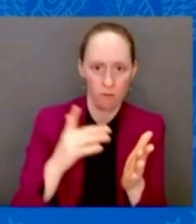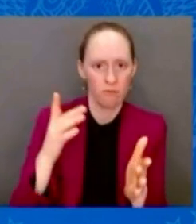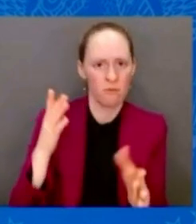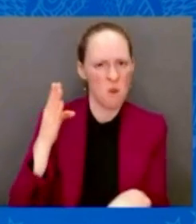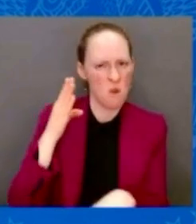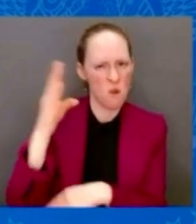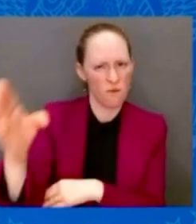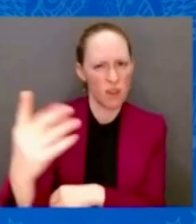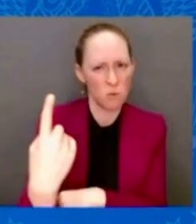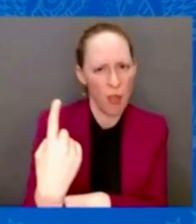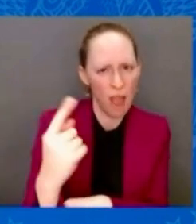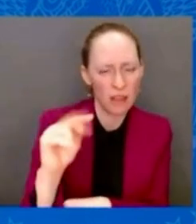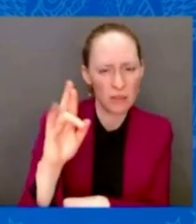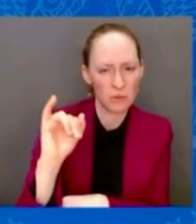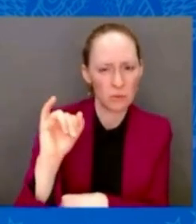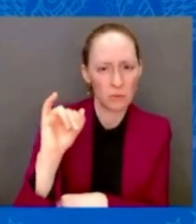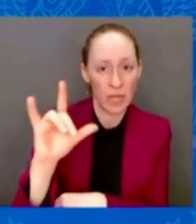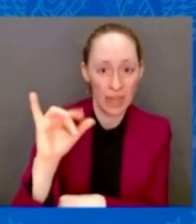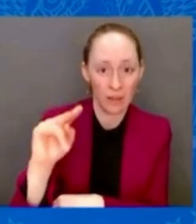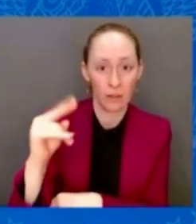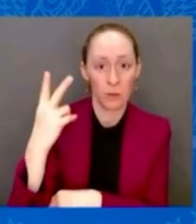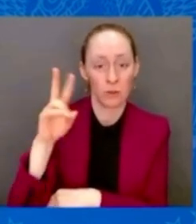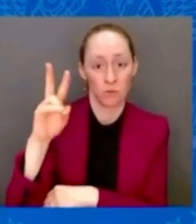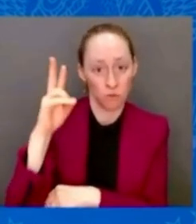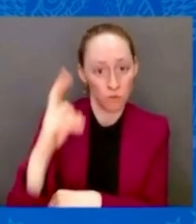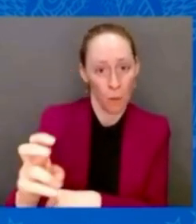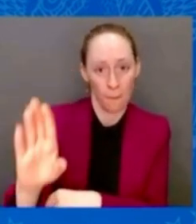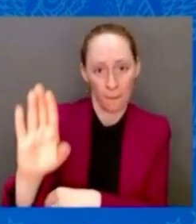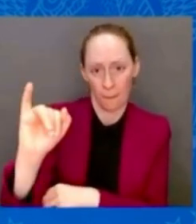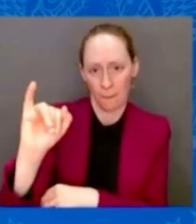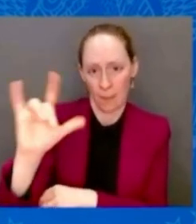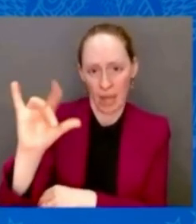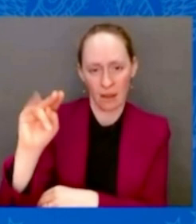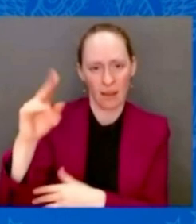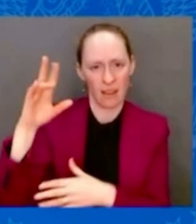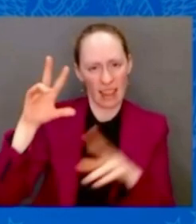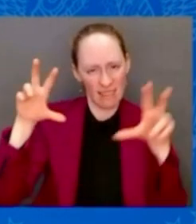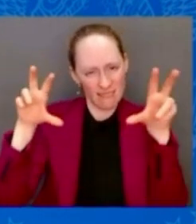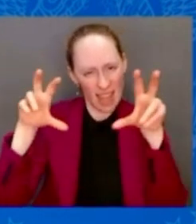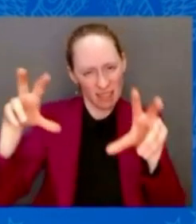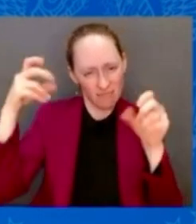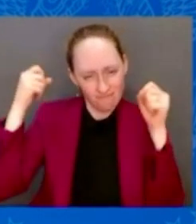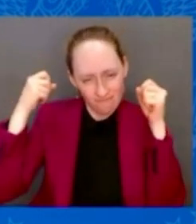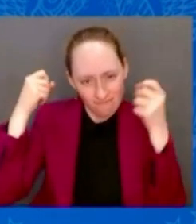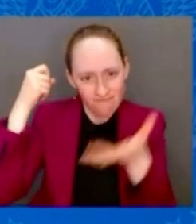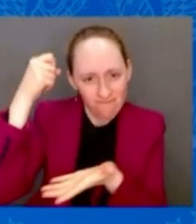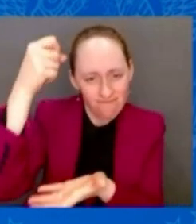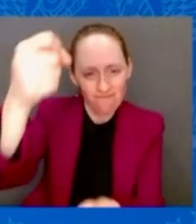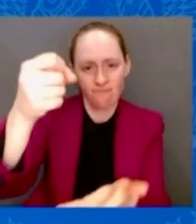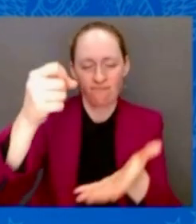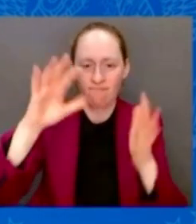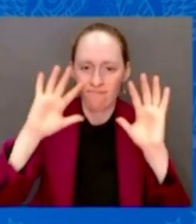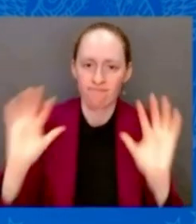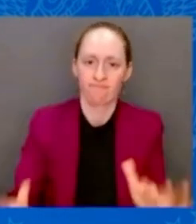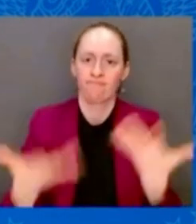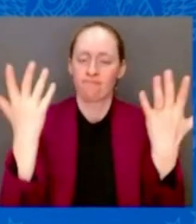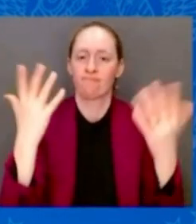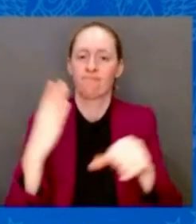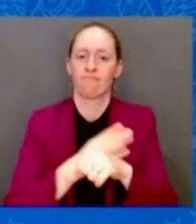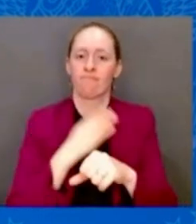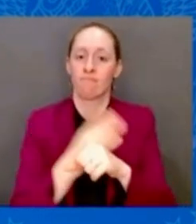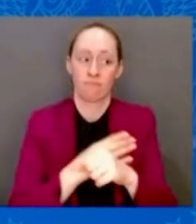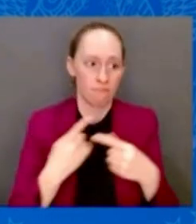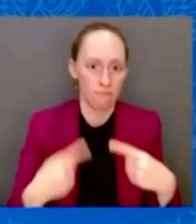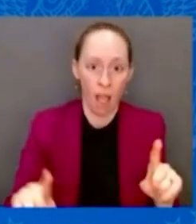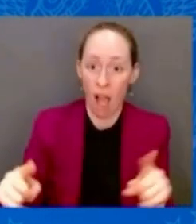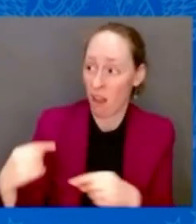modernizing our nation's infrastructure. Largest investment since the Eisenhower Interstate Highway System. How can we be the leading country in the